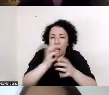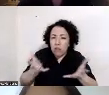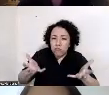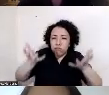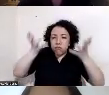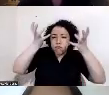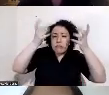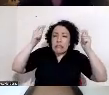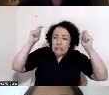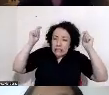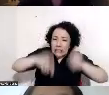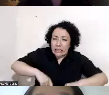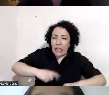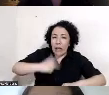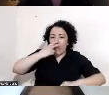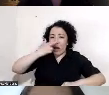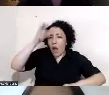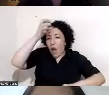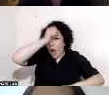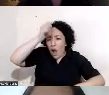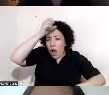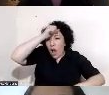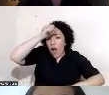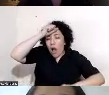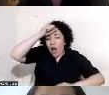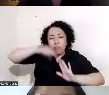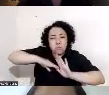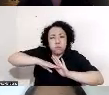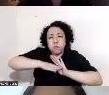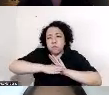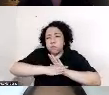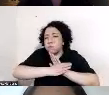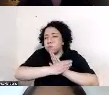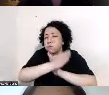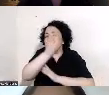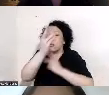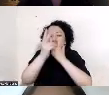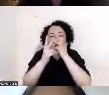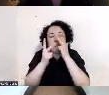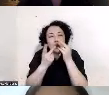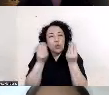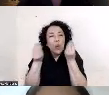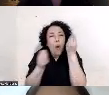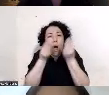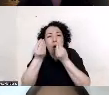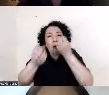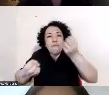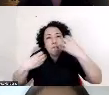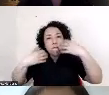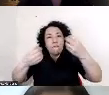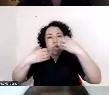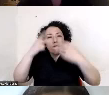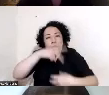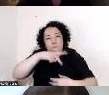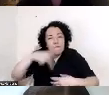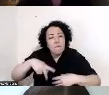aproveitam as aulas, eles engajam nas aulas e eles se sentem entusiasmados nas aulas. Então, com certeza